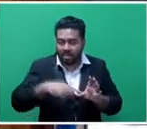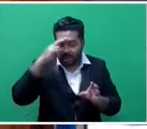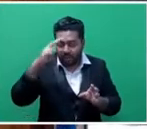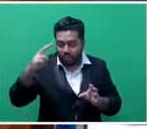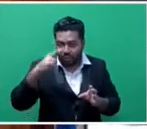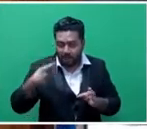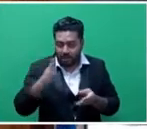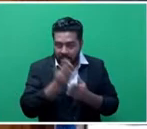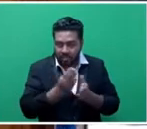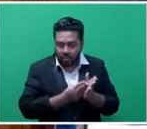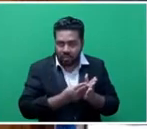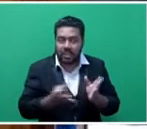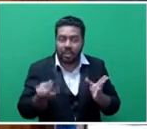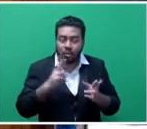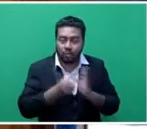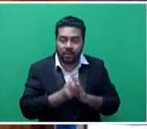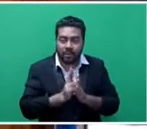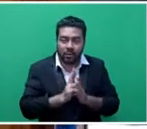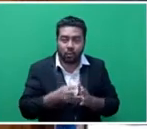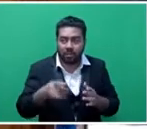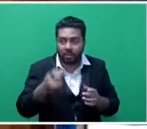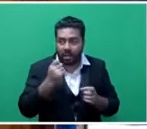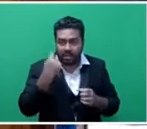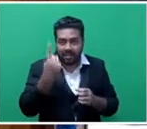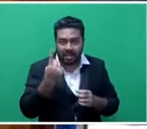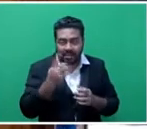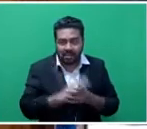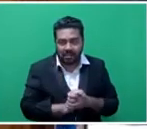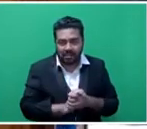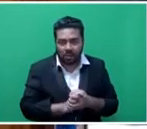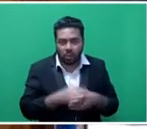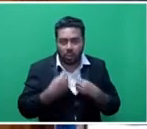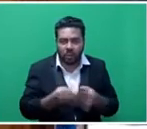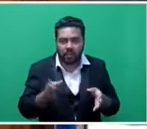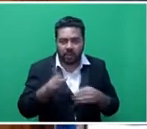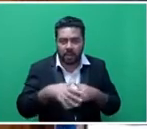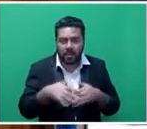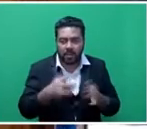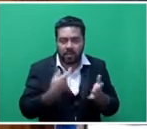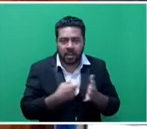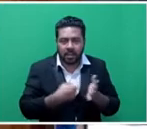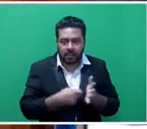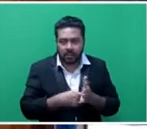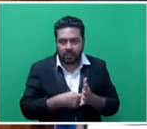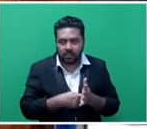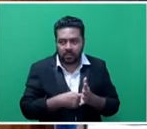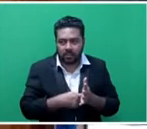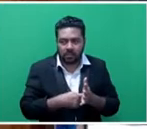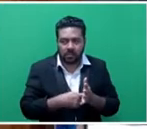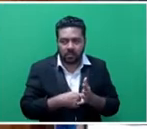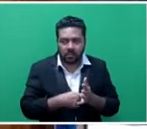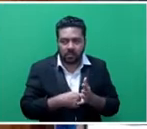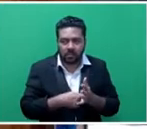these entities are reviewed, whether they are necessary or a waste of public monies, particularly if the entities are